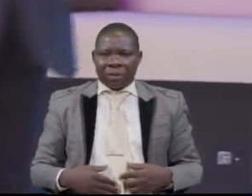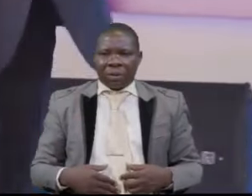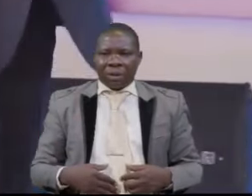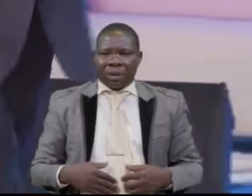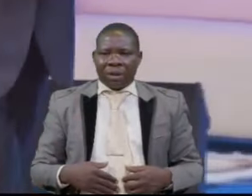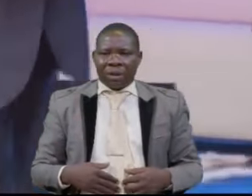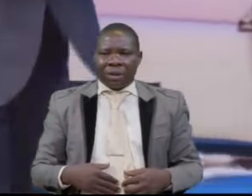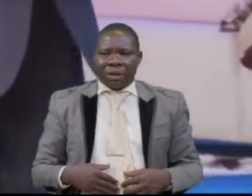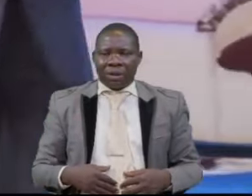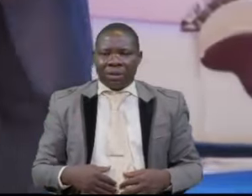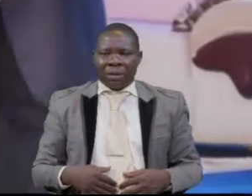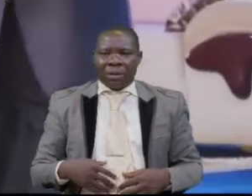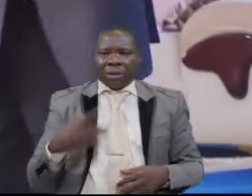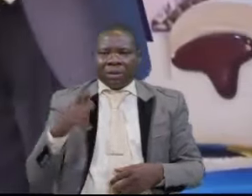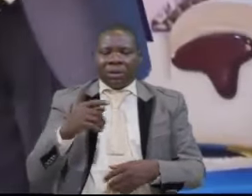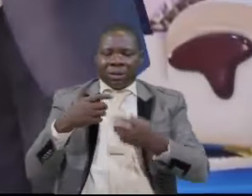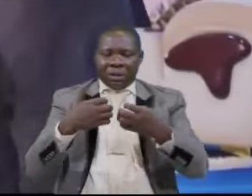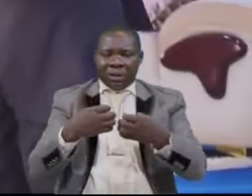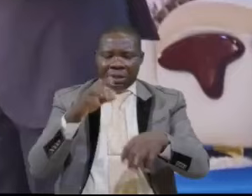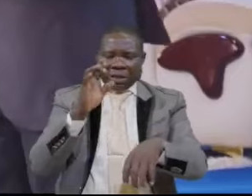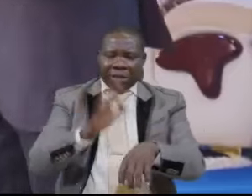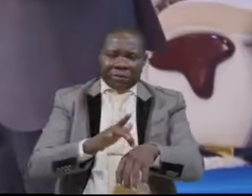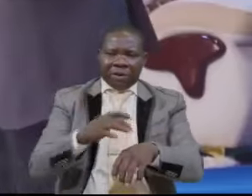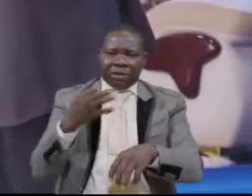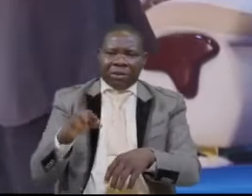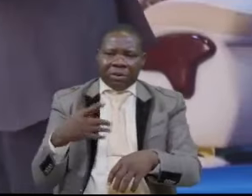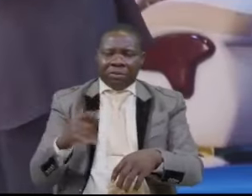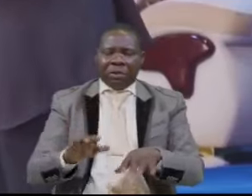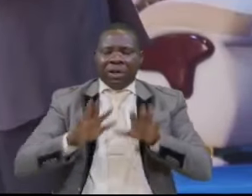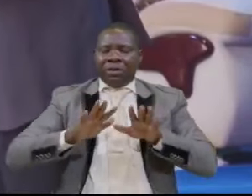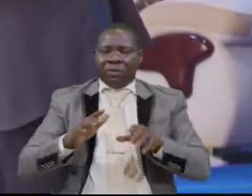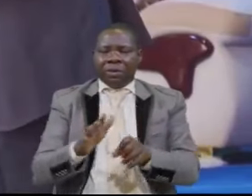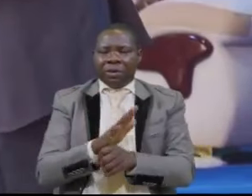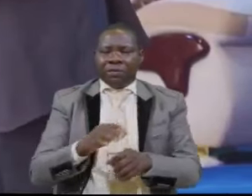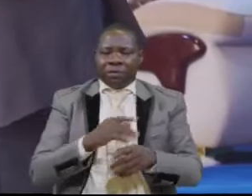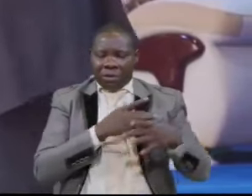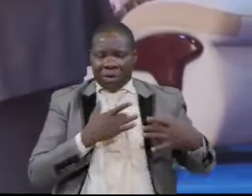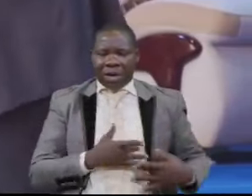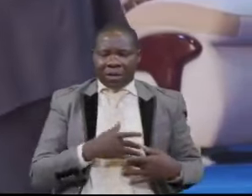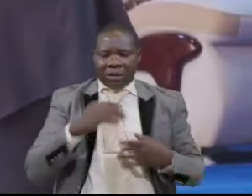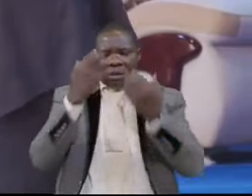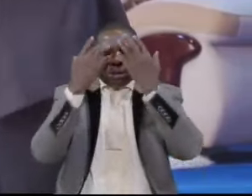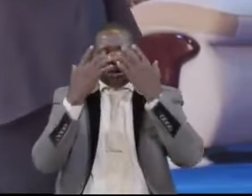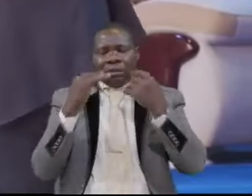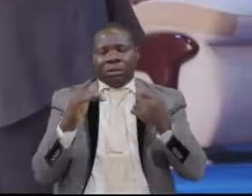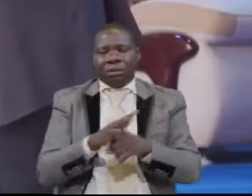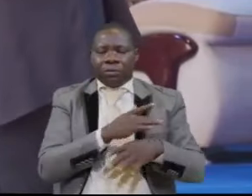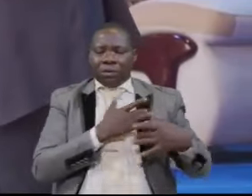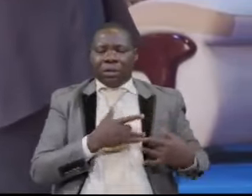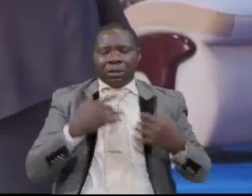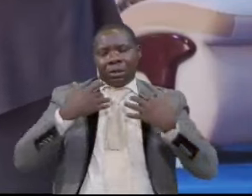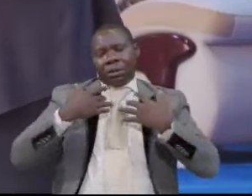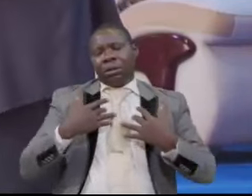The effect of a fearful heart, a sorrowful heart, a downgraded, oppressed